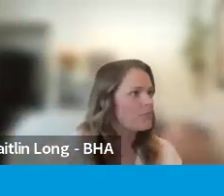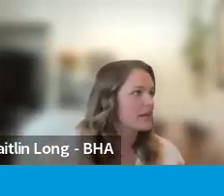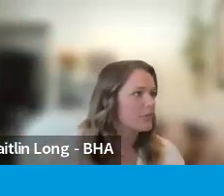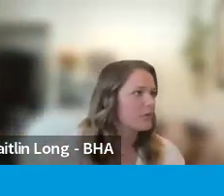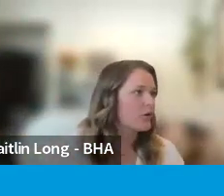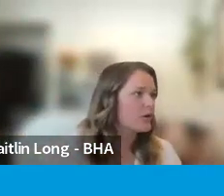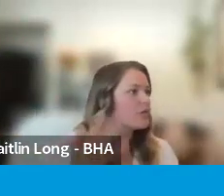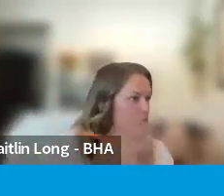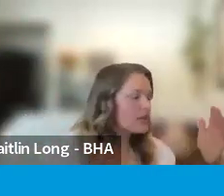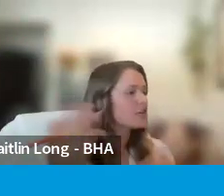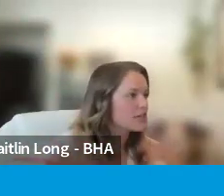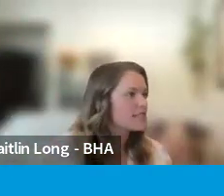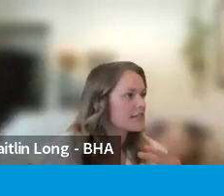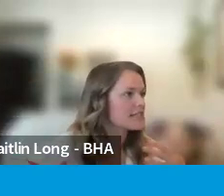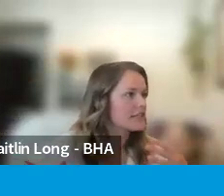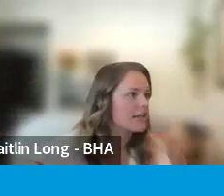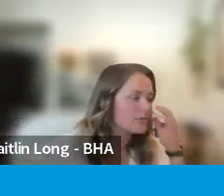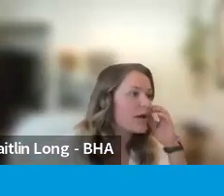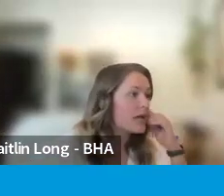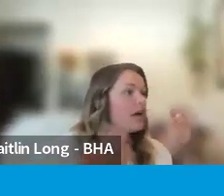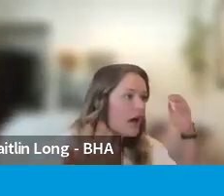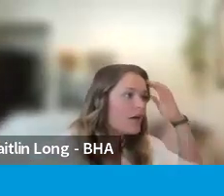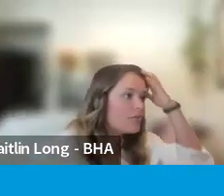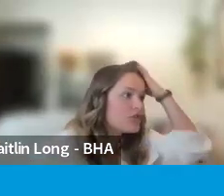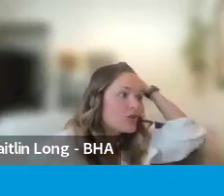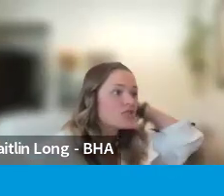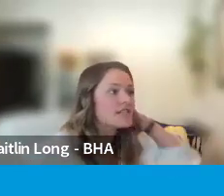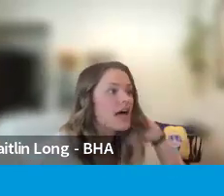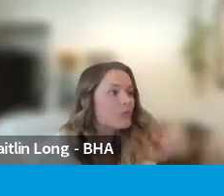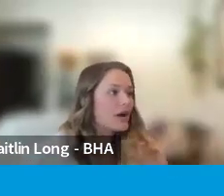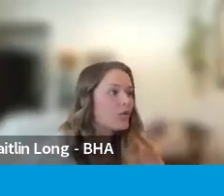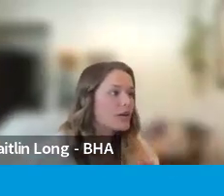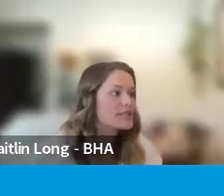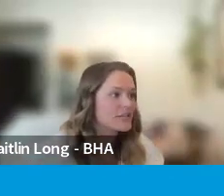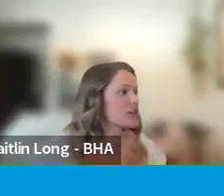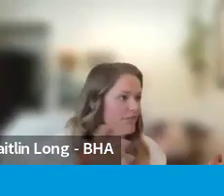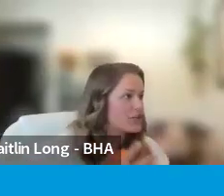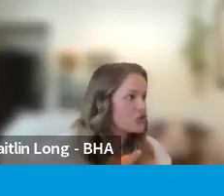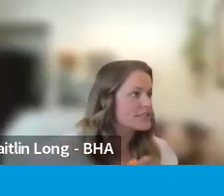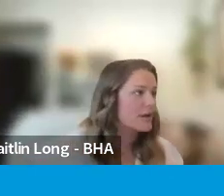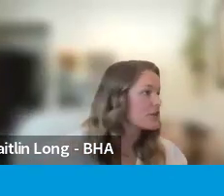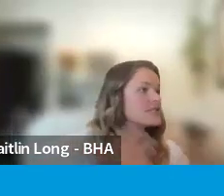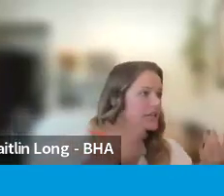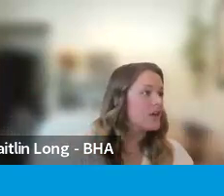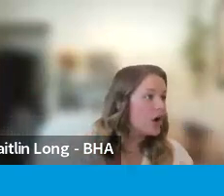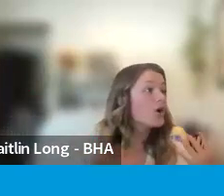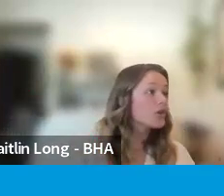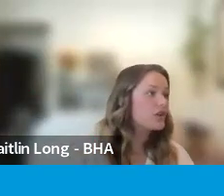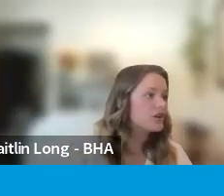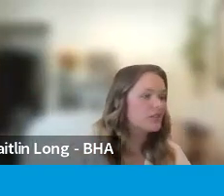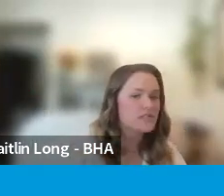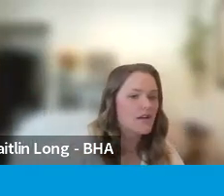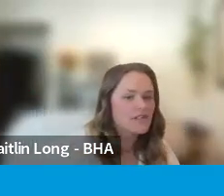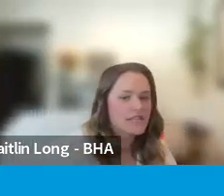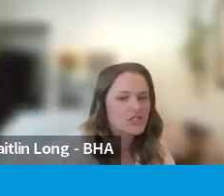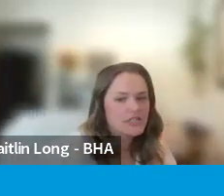kind of coming down the road, and then we can adjust as needed. But, you know, just to help with that organization and that transparency